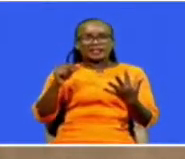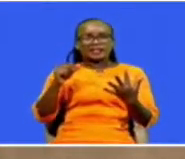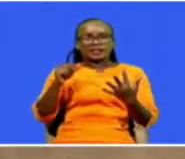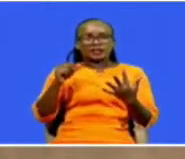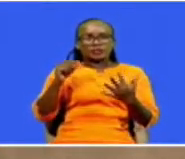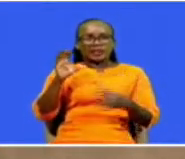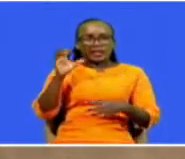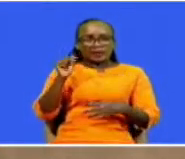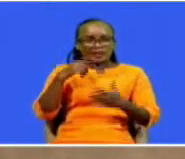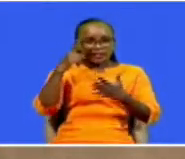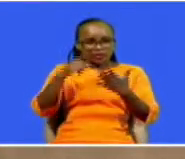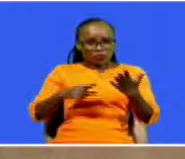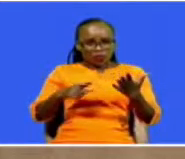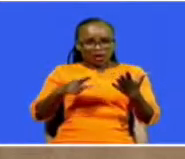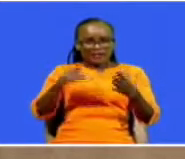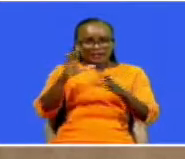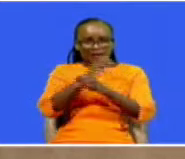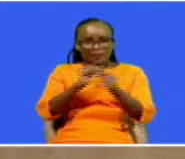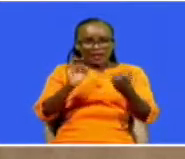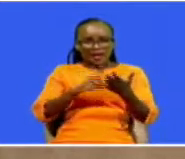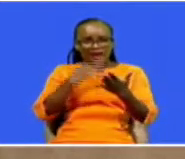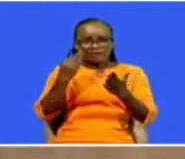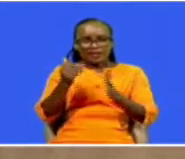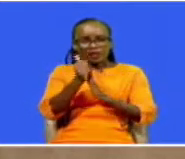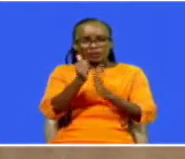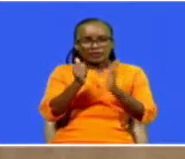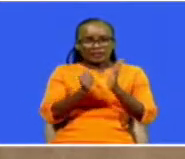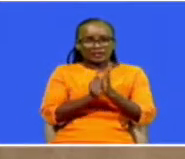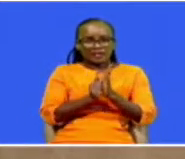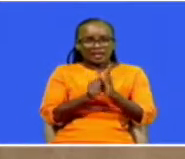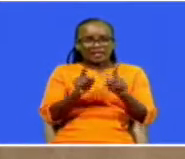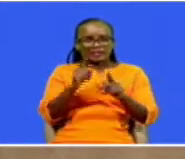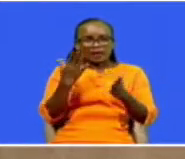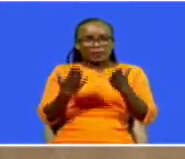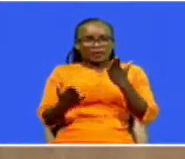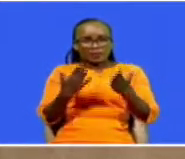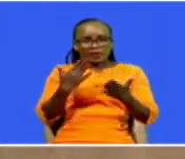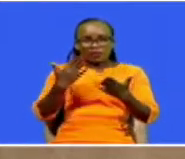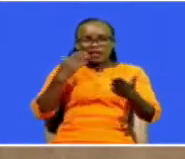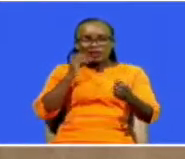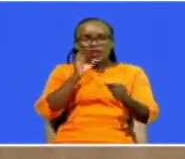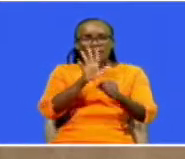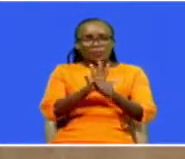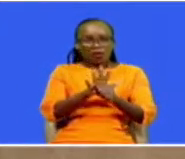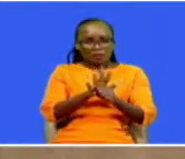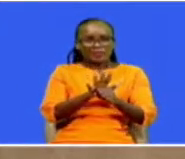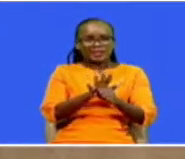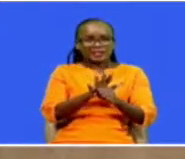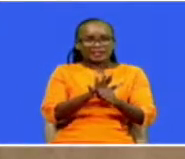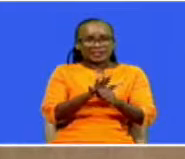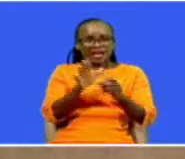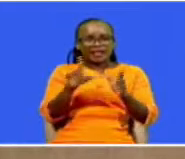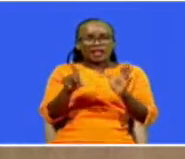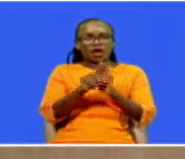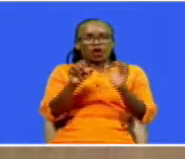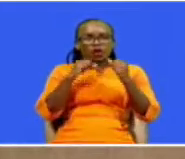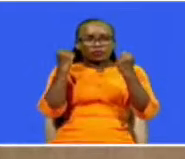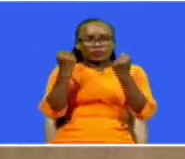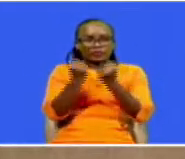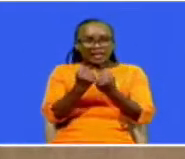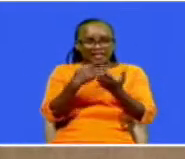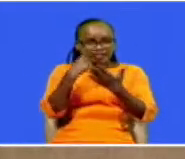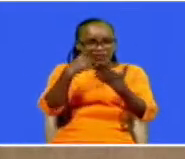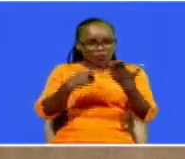saying the president failed to adhere to the gender as well as ethnic balance as earlier promised. The civil society group also